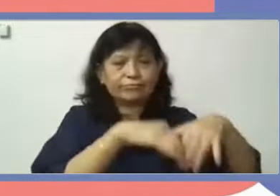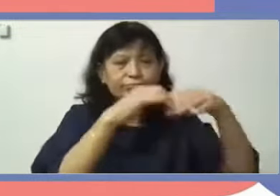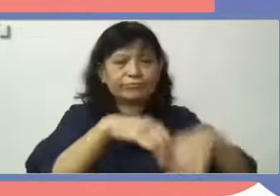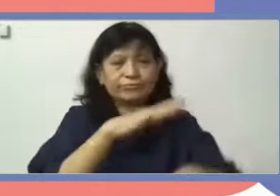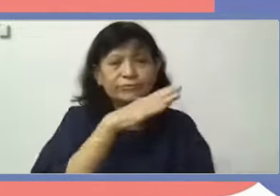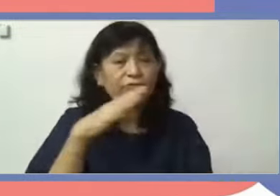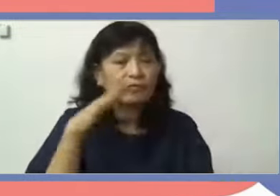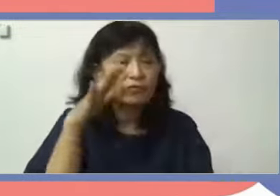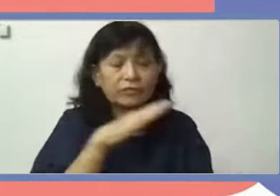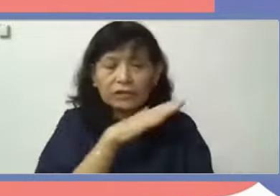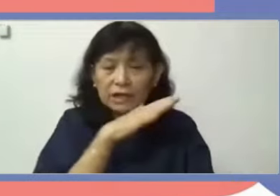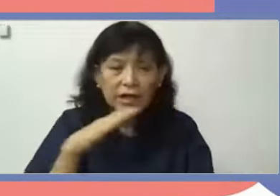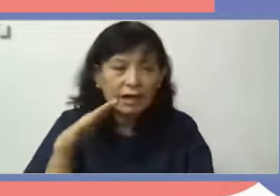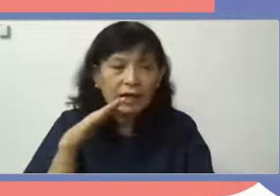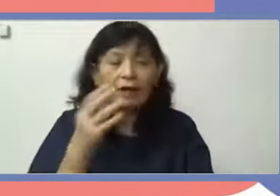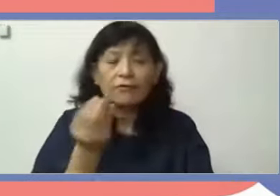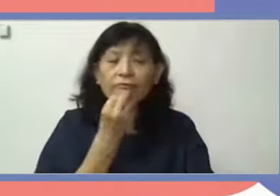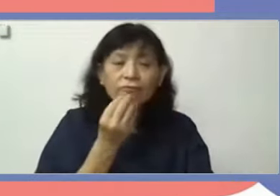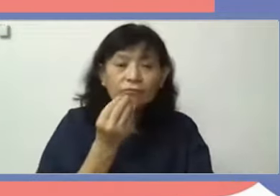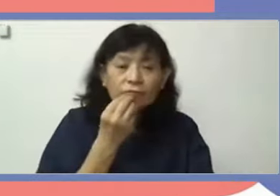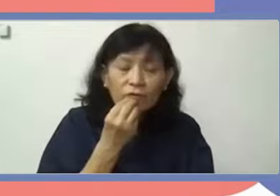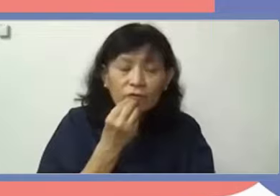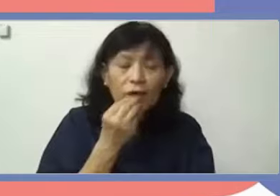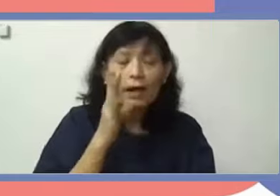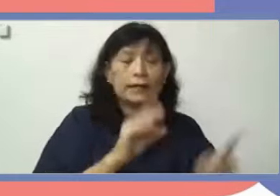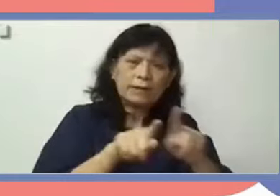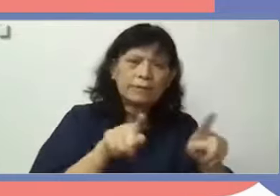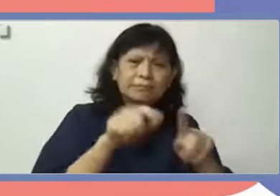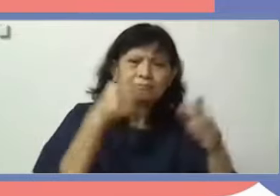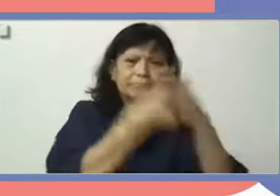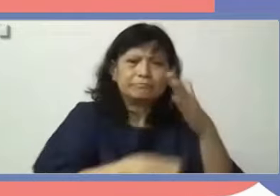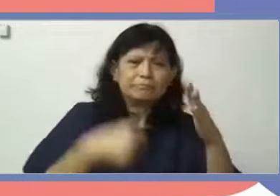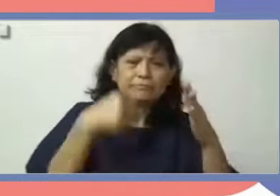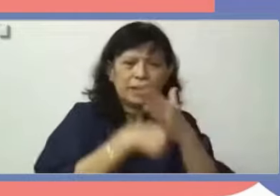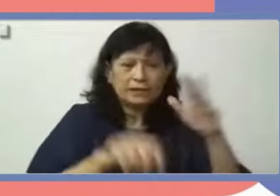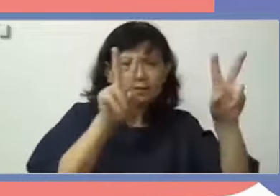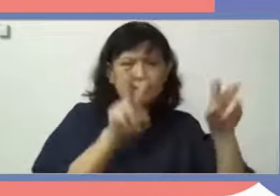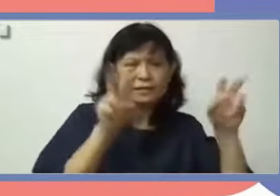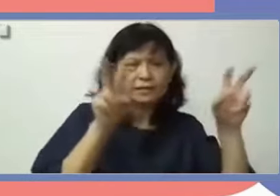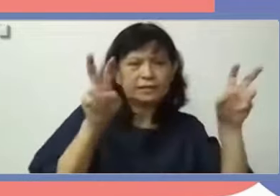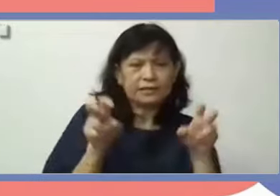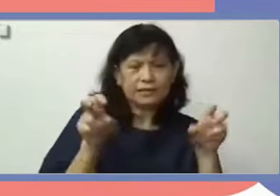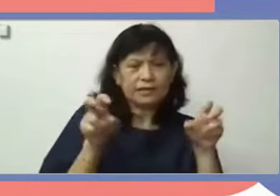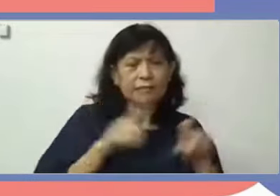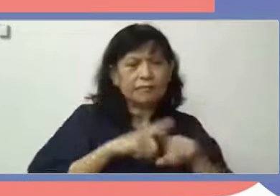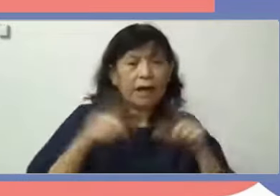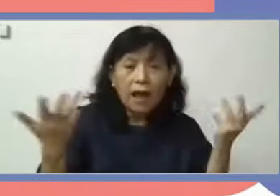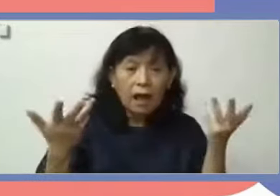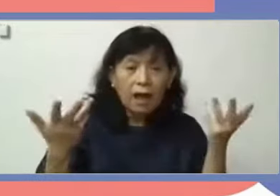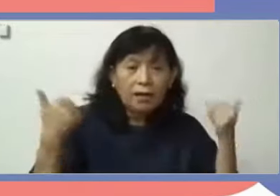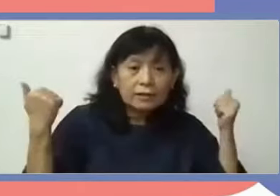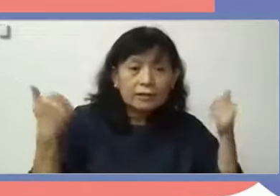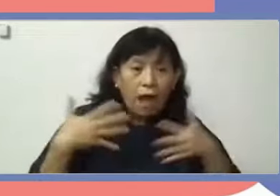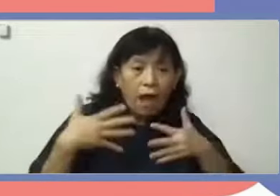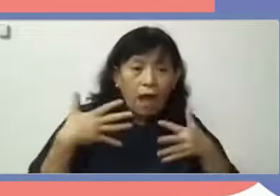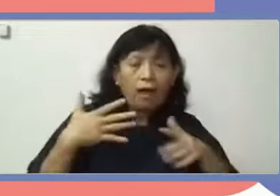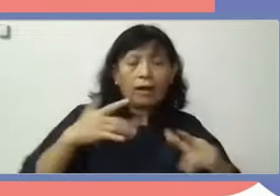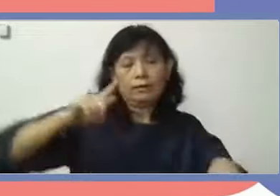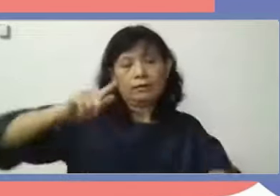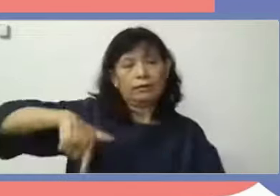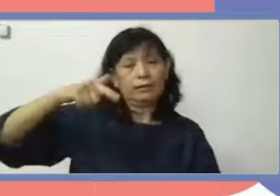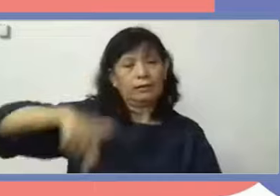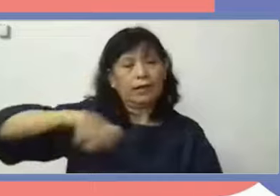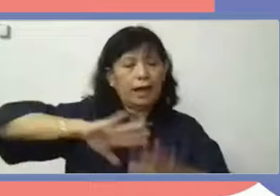thus affect the production of food and the livelihood of people. It will then be too late to change anything about